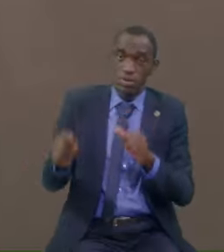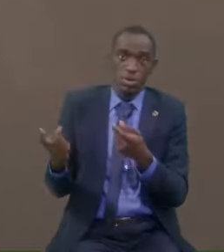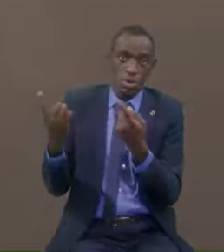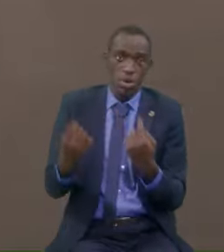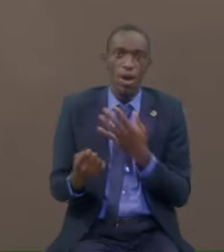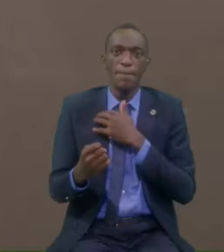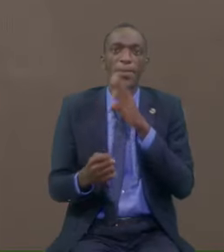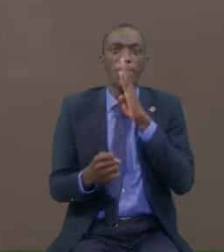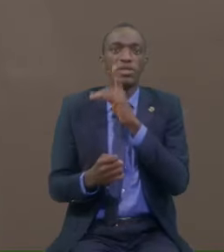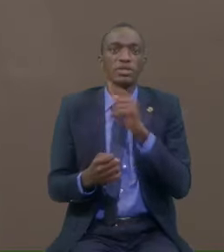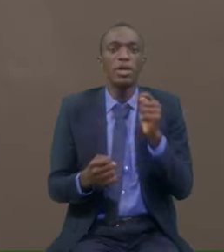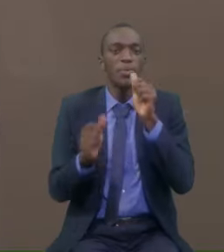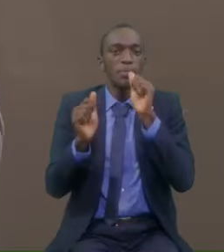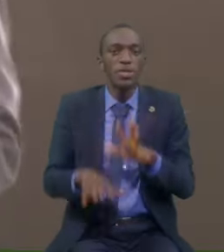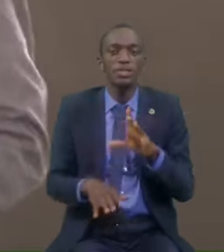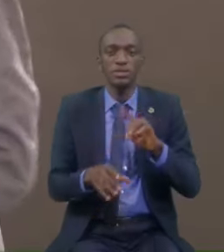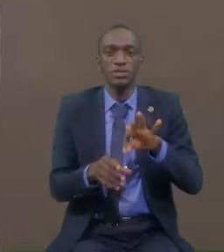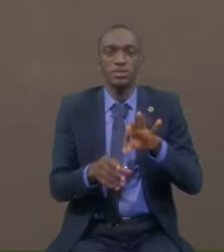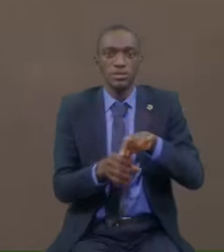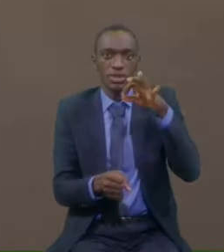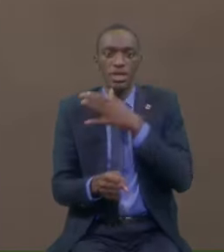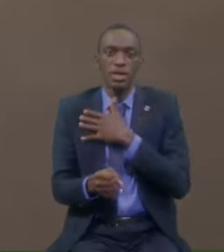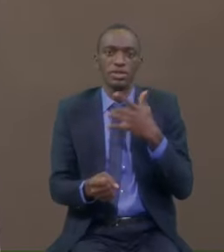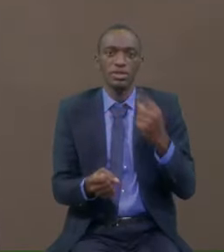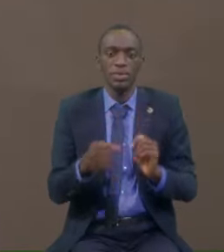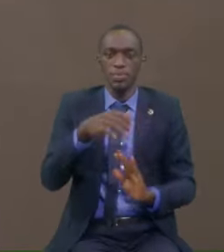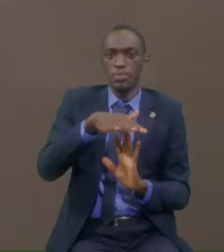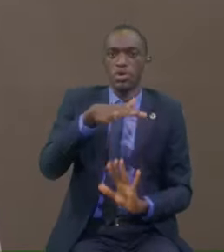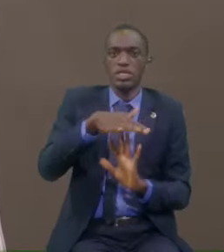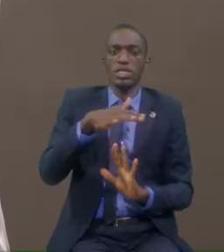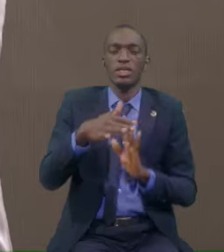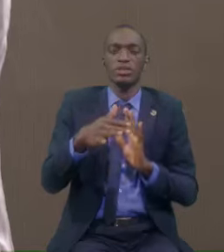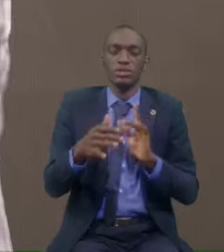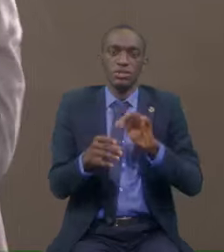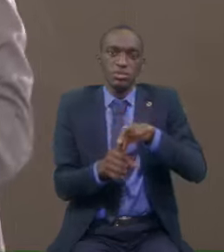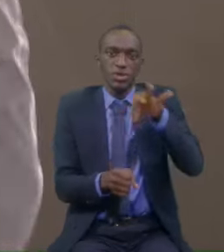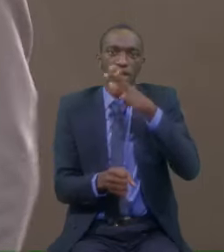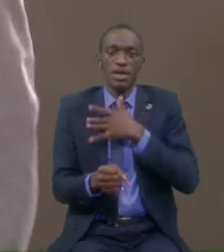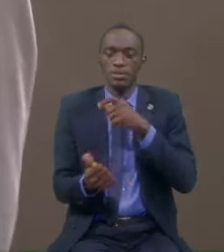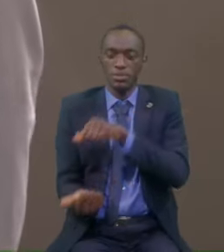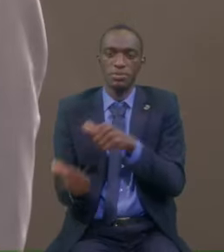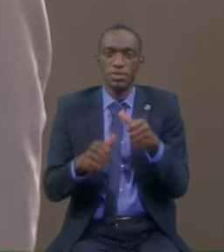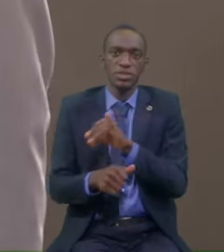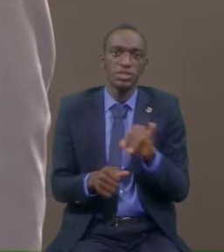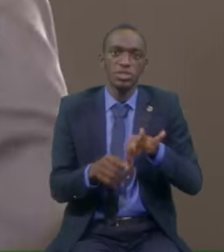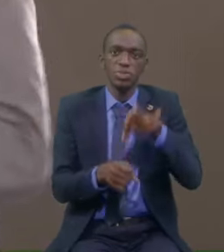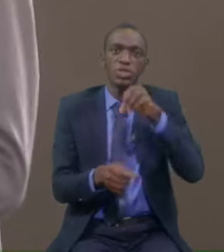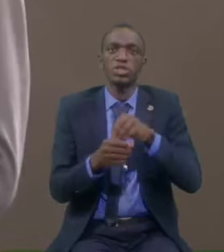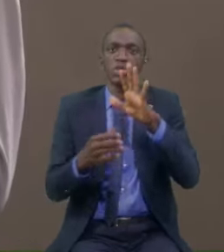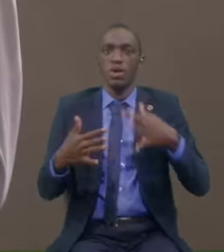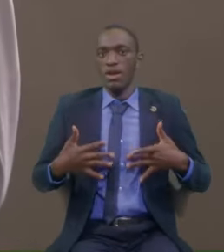and the baptizing spirit in your life? And if we're seeking him, if we are waiting on